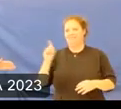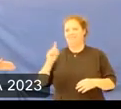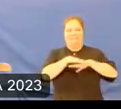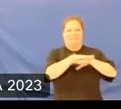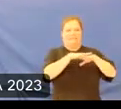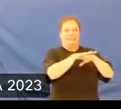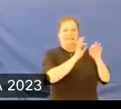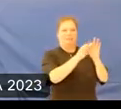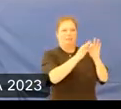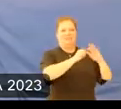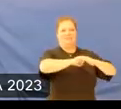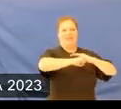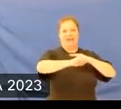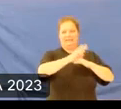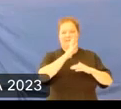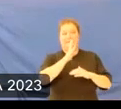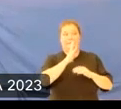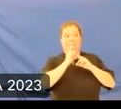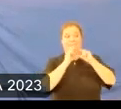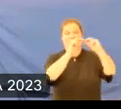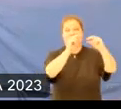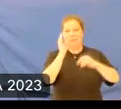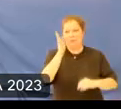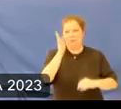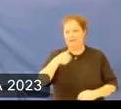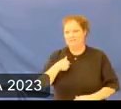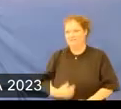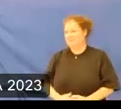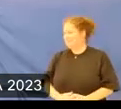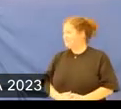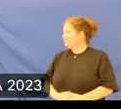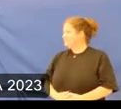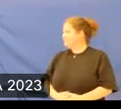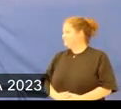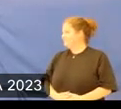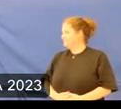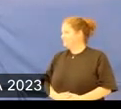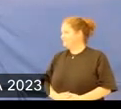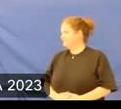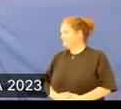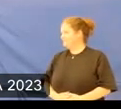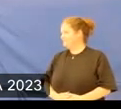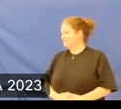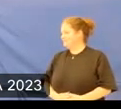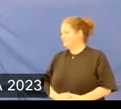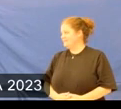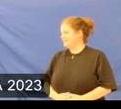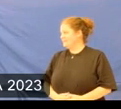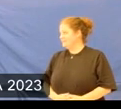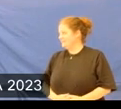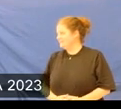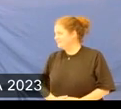rather fast. I think it'll serve the purpose, I think, of sort of just making us think about all